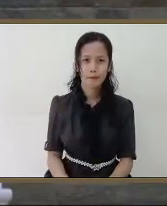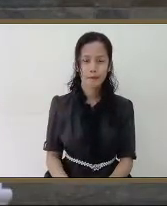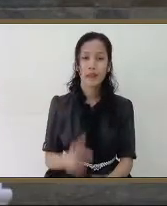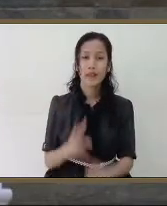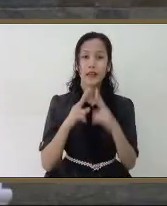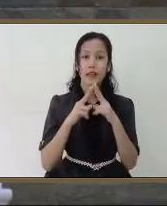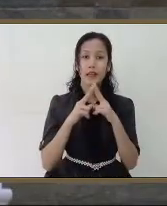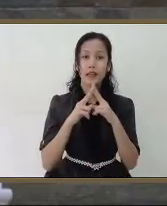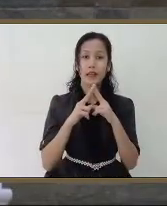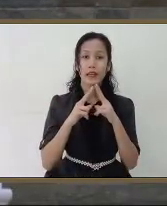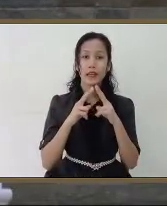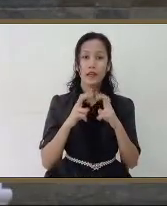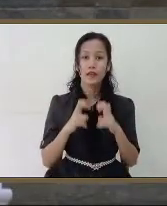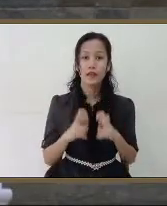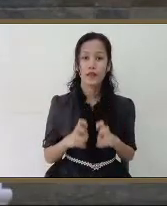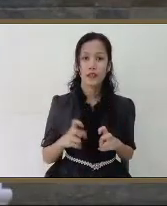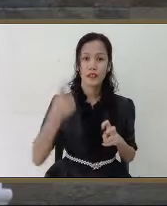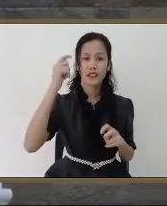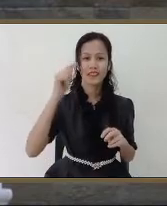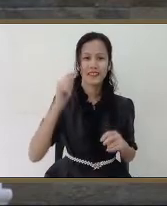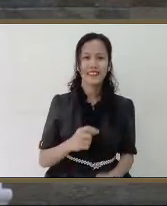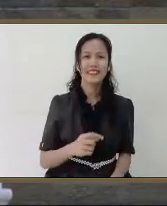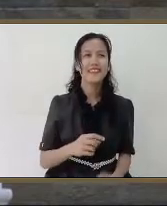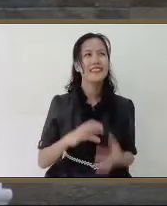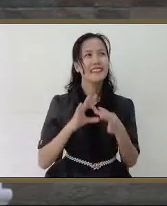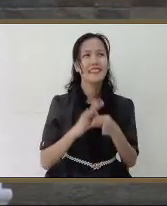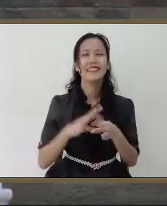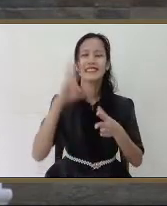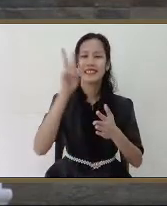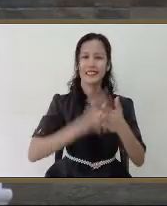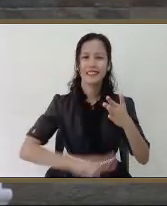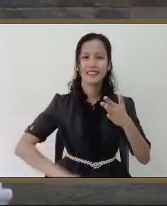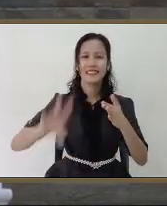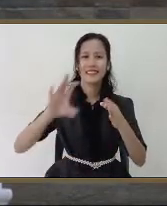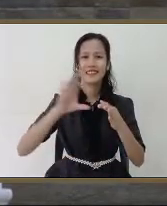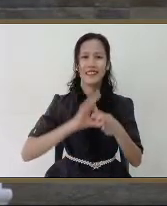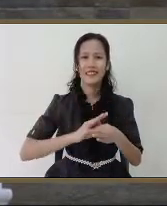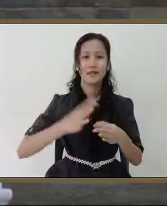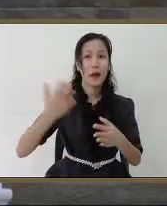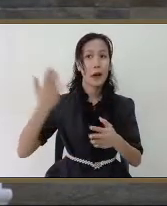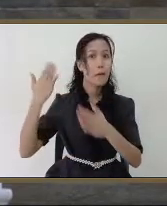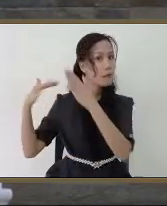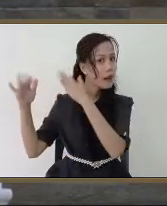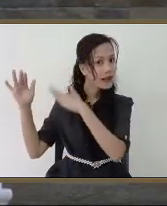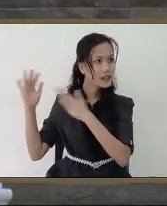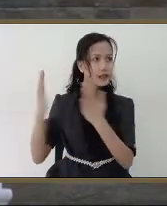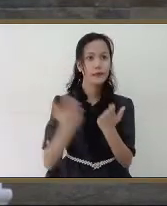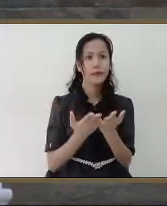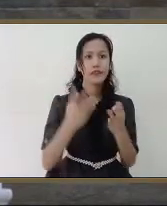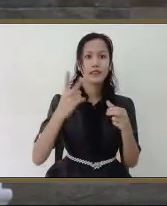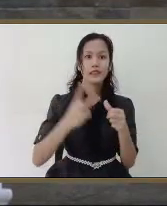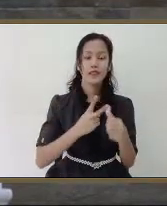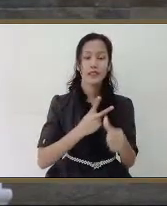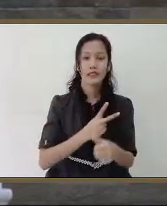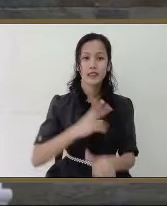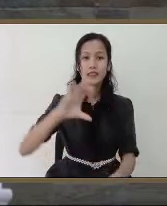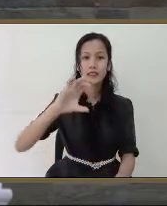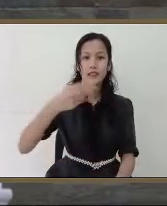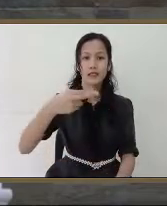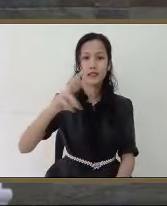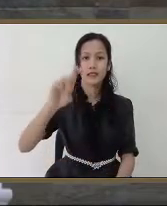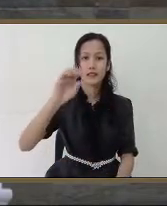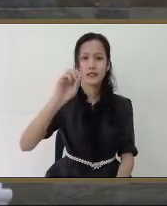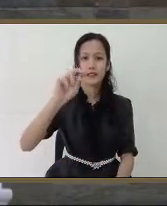the concluding verses ng Second Chronicles, yung Second Chronicles po ay similar po yan. May